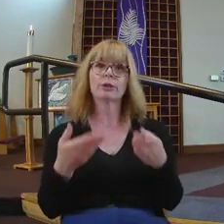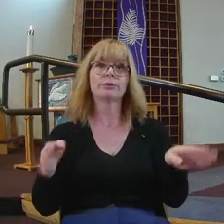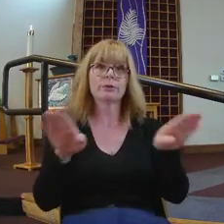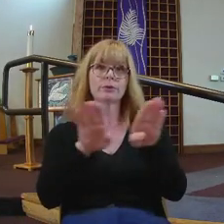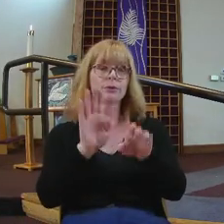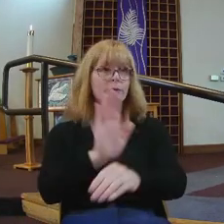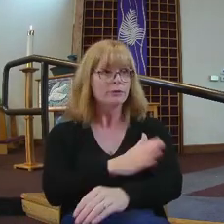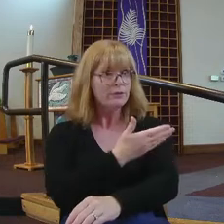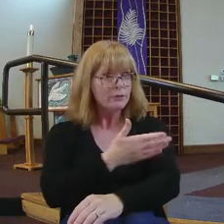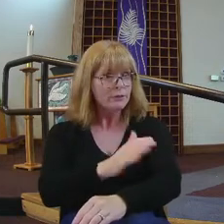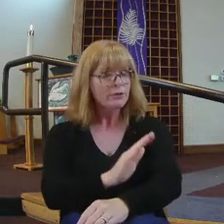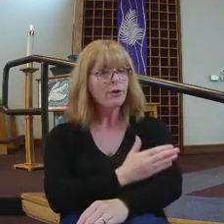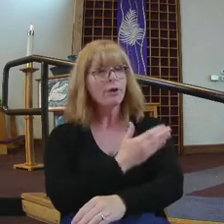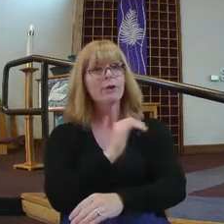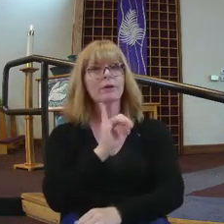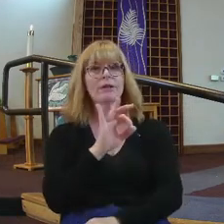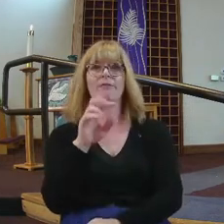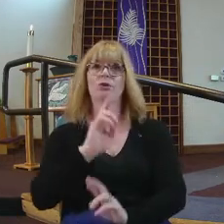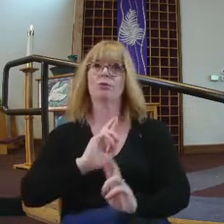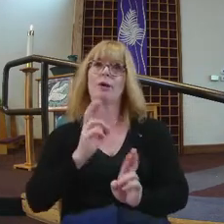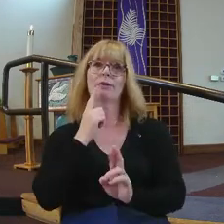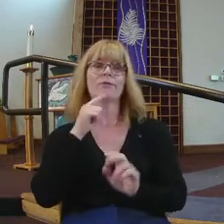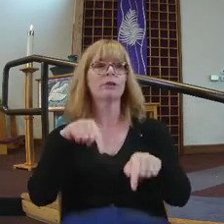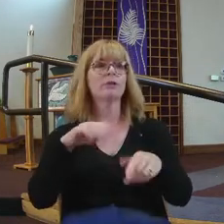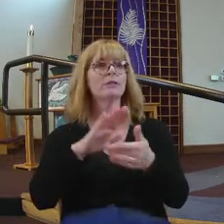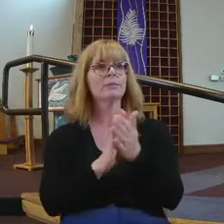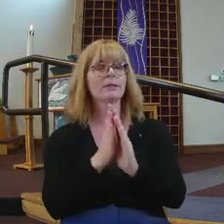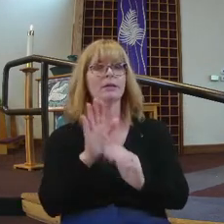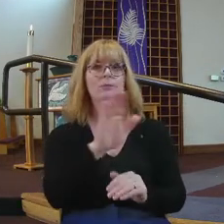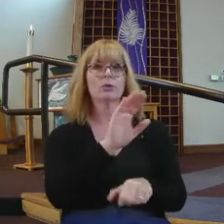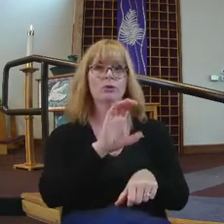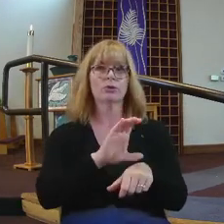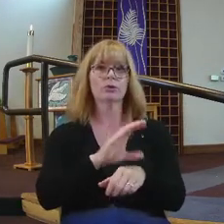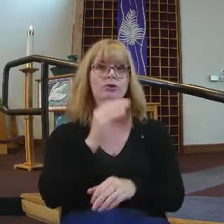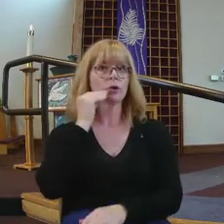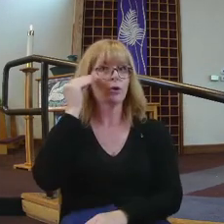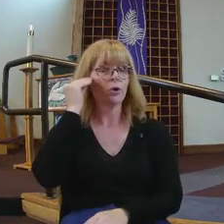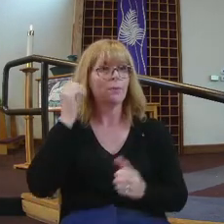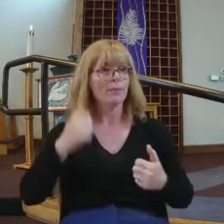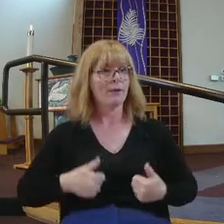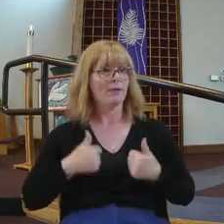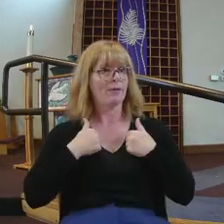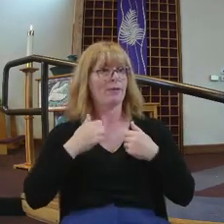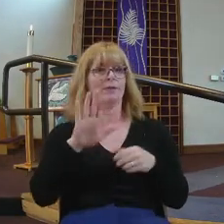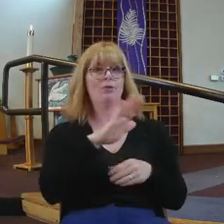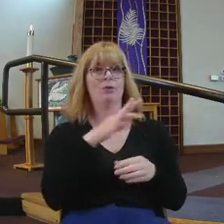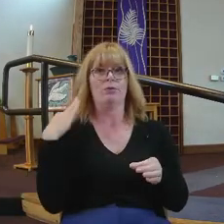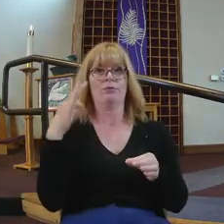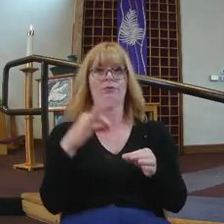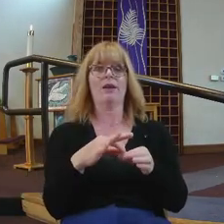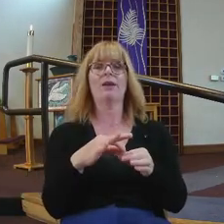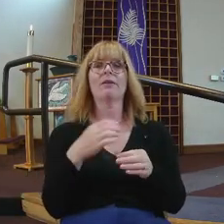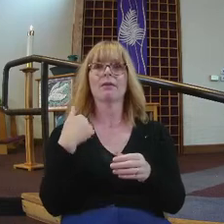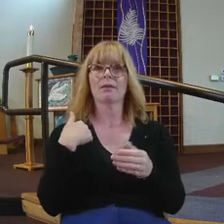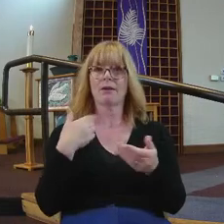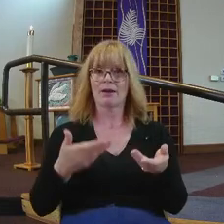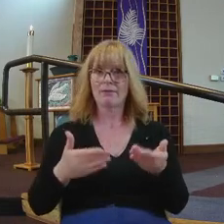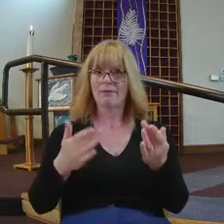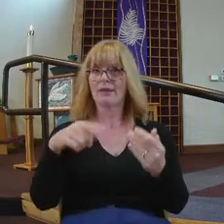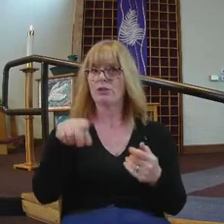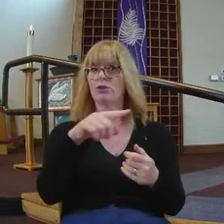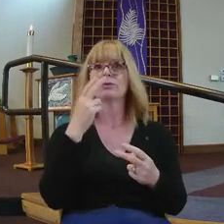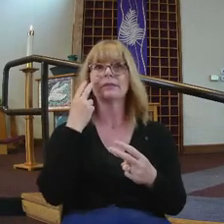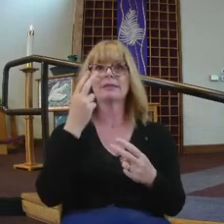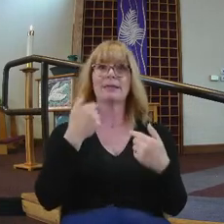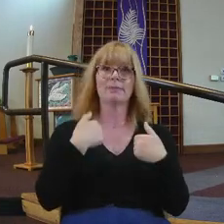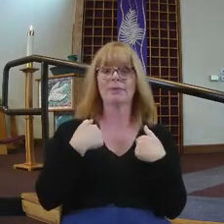another. And if you're ready to make Oak Hill your church home and live out your faith as part of this congregation, I invite you to visit with Pastor Ryan or me